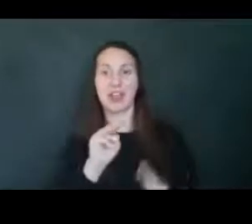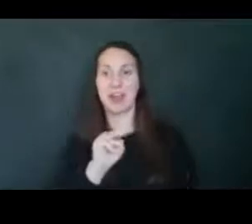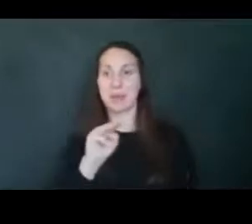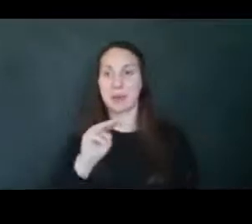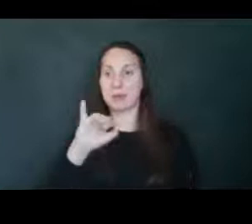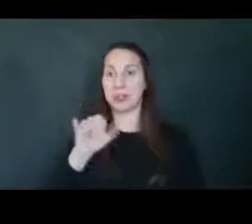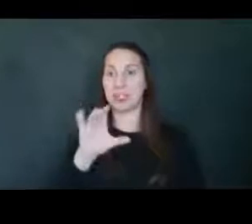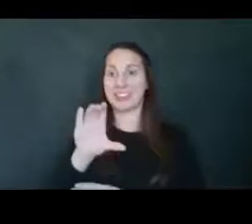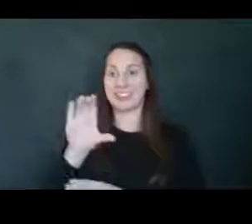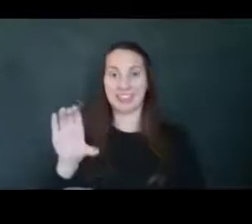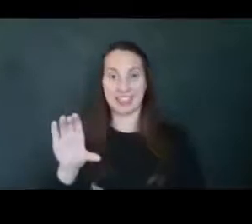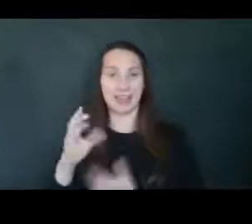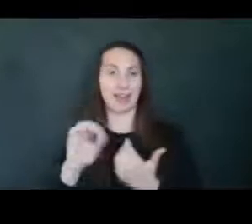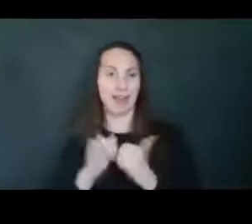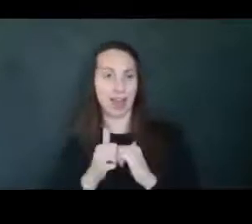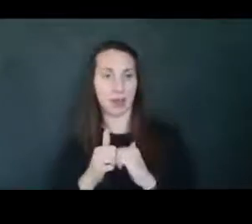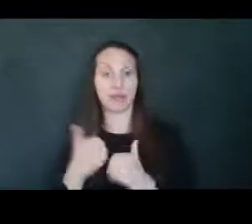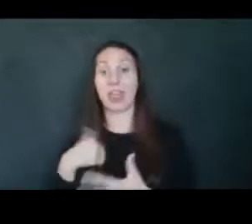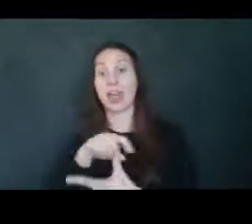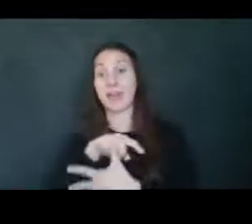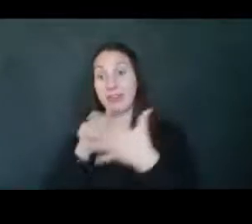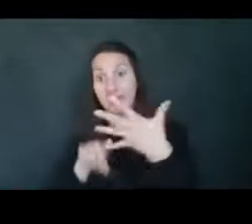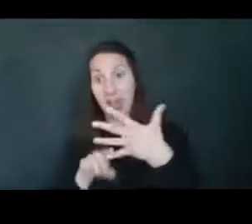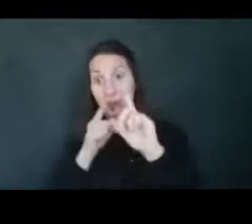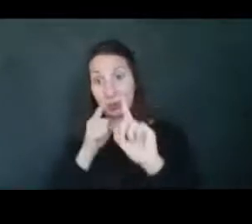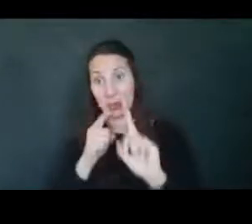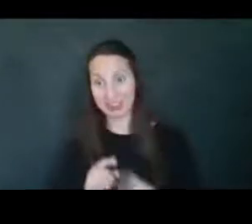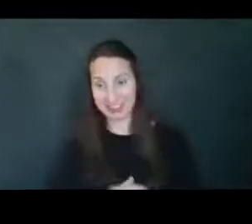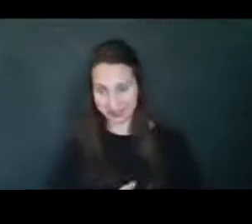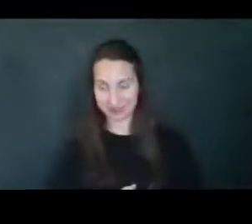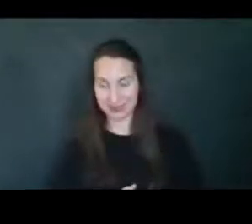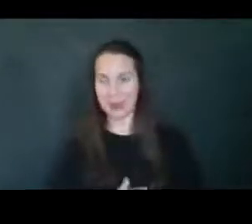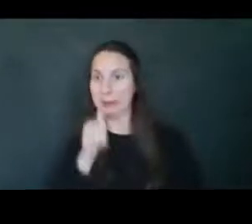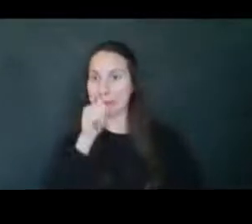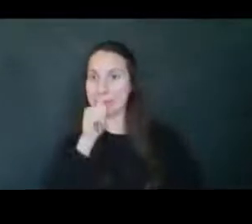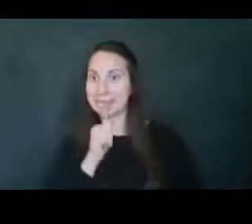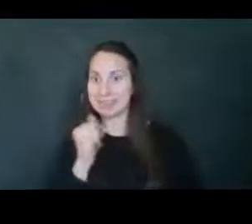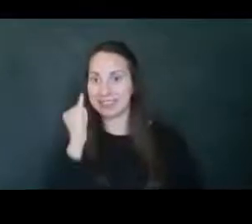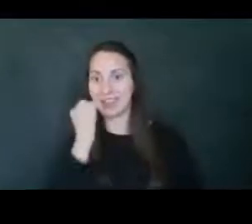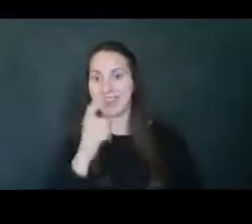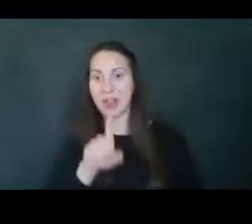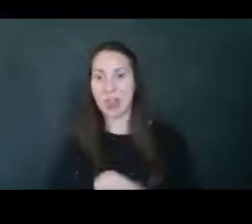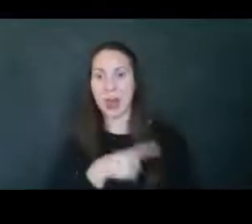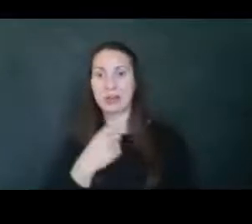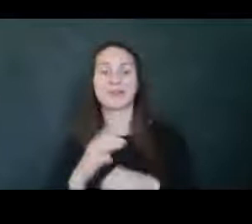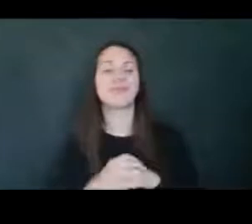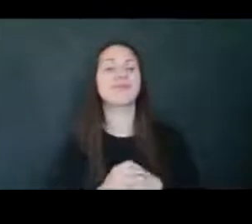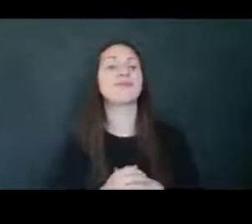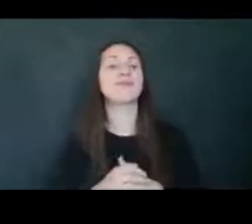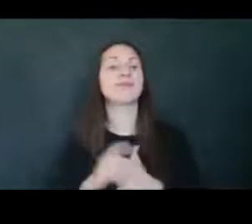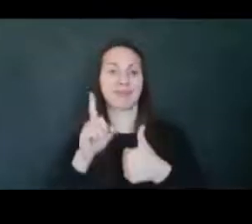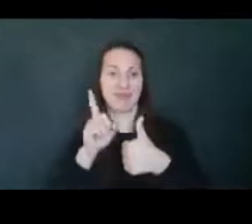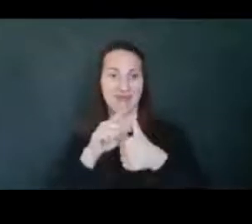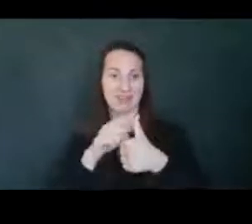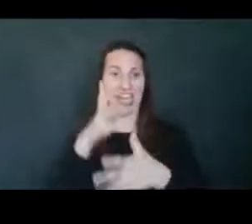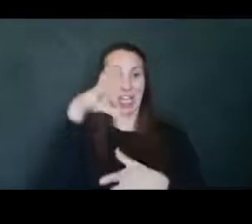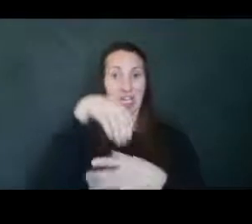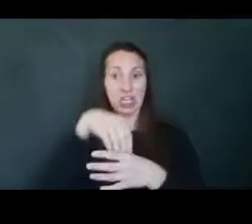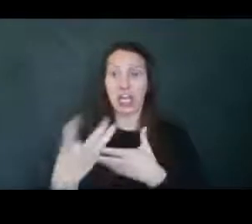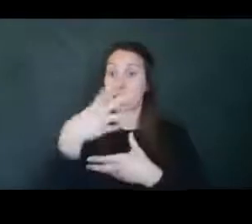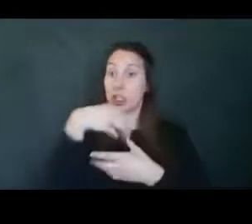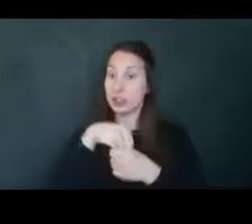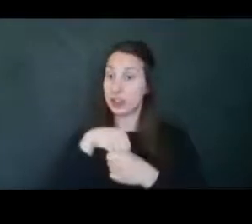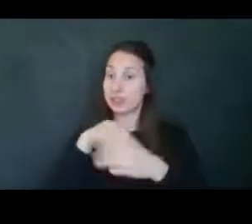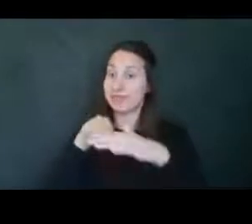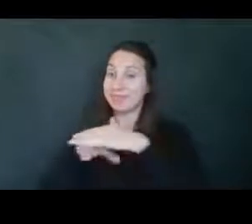points. It may be a little long for an elevator pitch, but bear with me. So 1, inclusion and accessibility